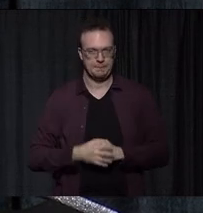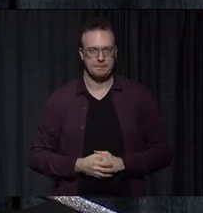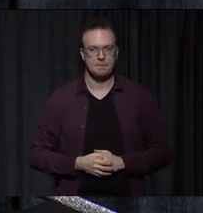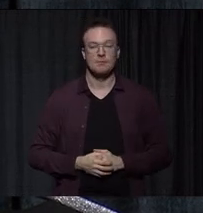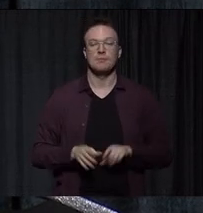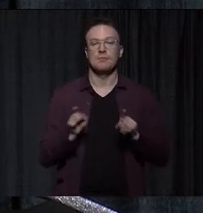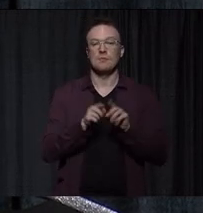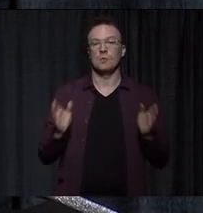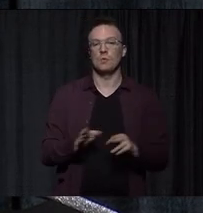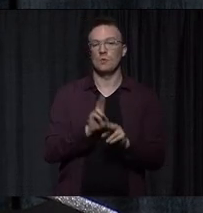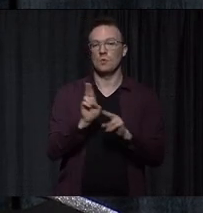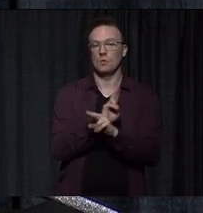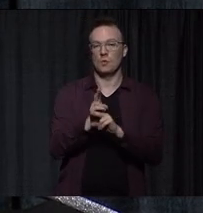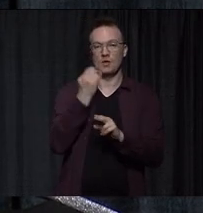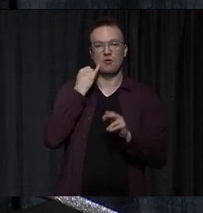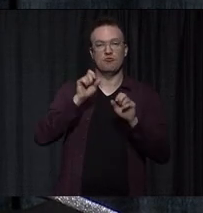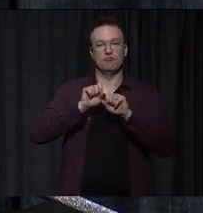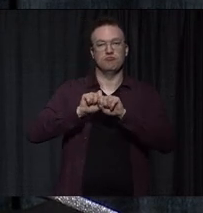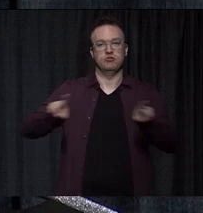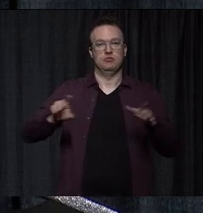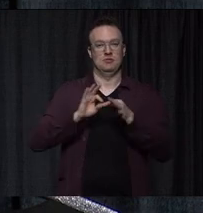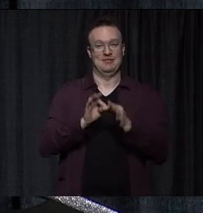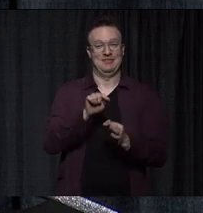to use the hashtag